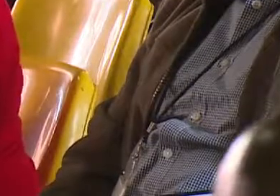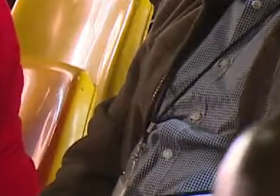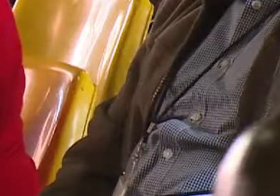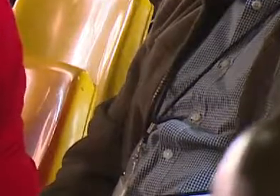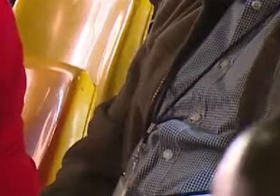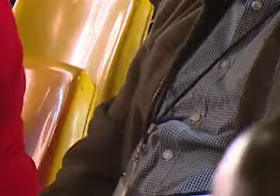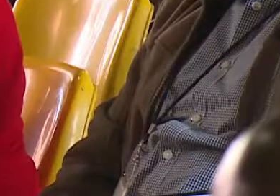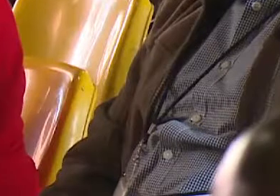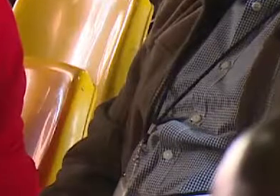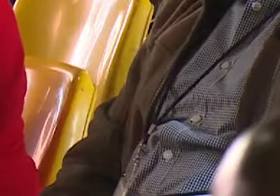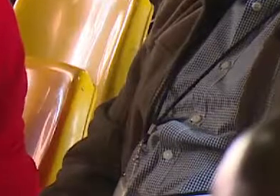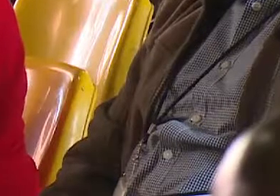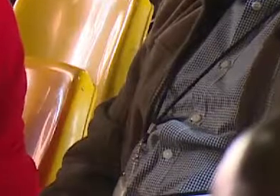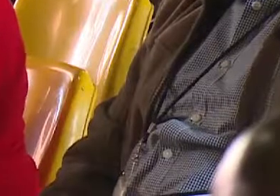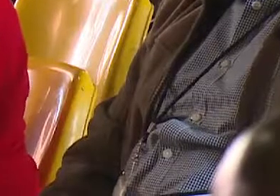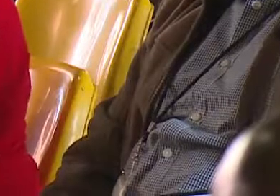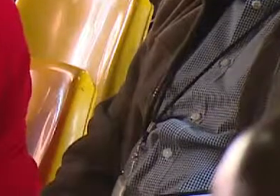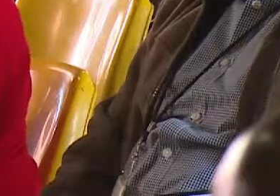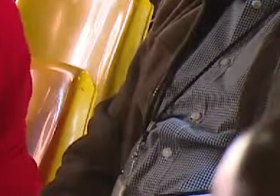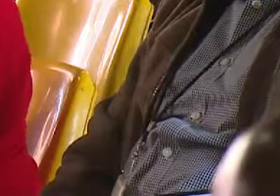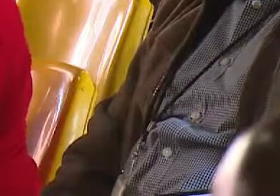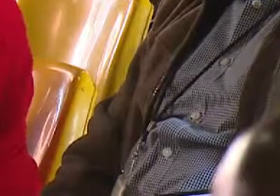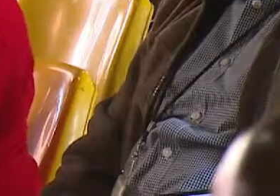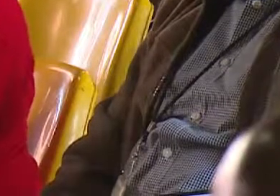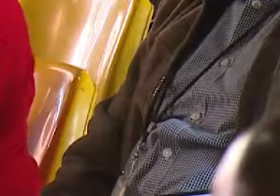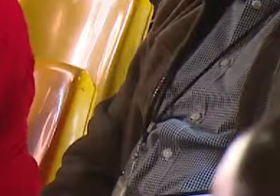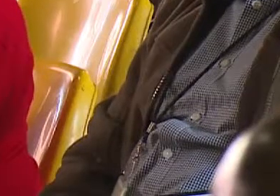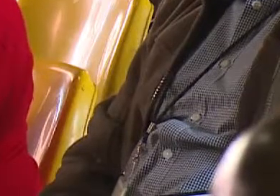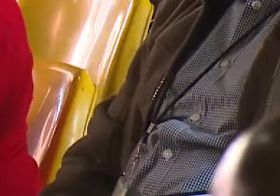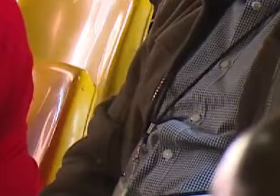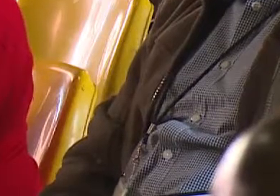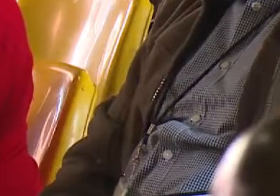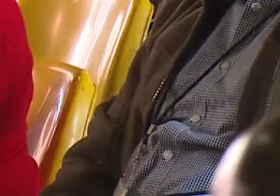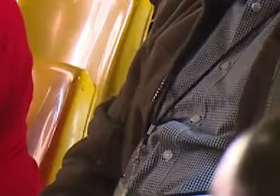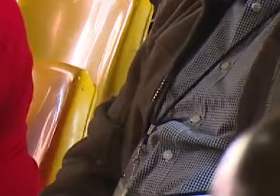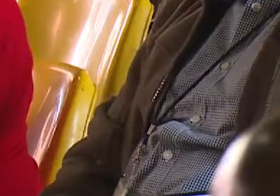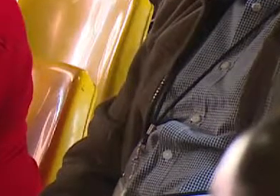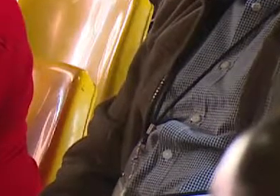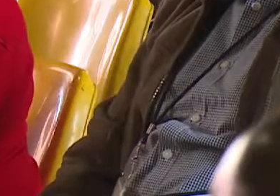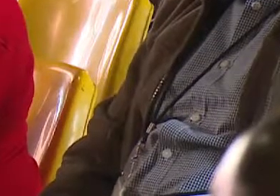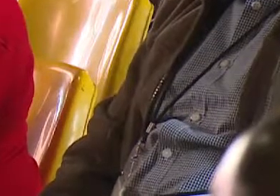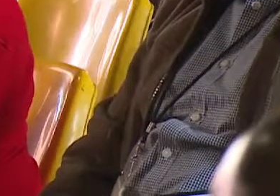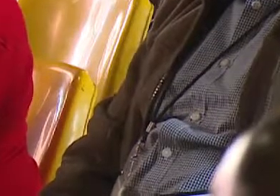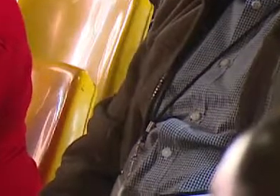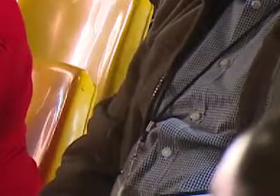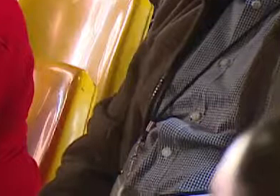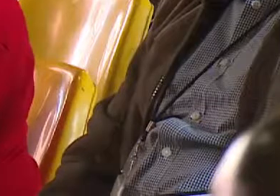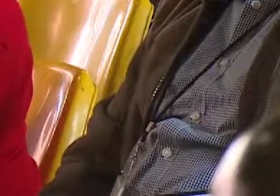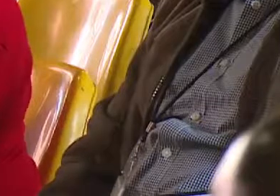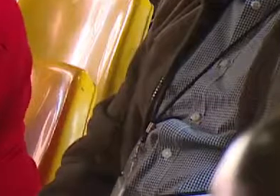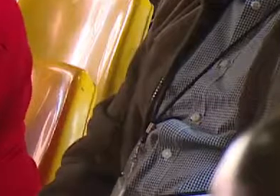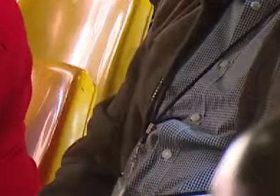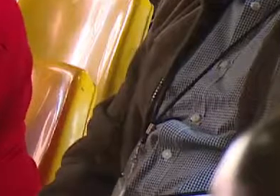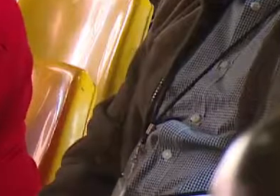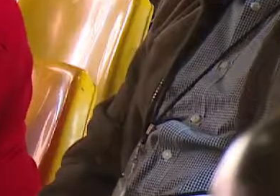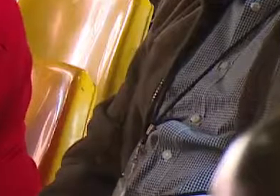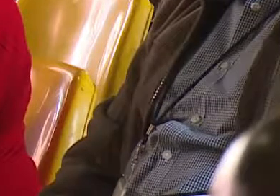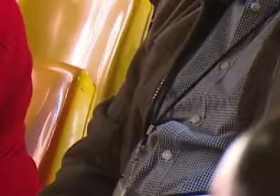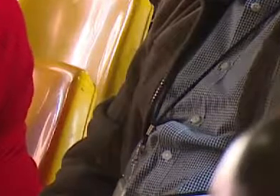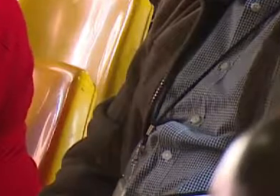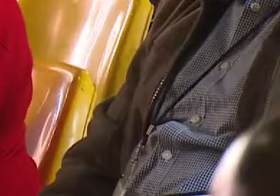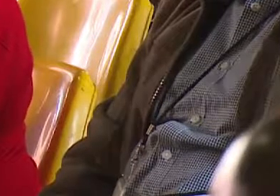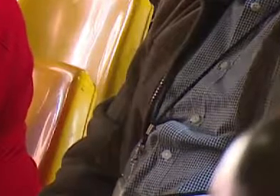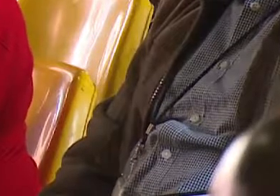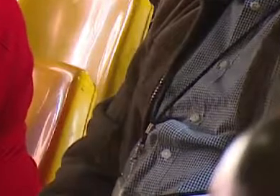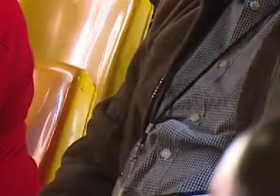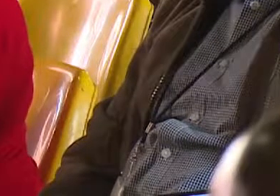then secondly, before I give away the mic, we need to, before saying we have the capacity,